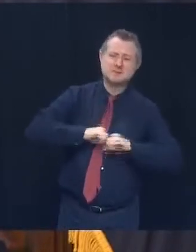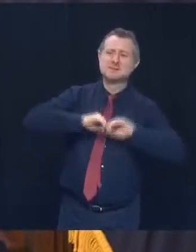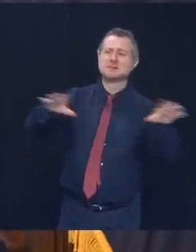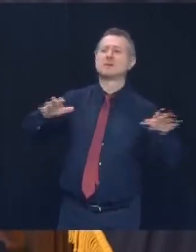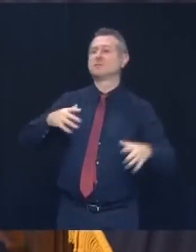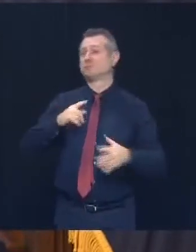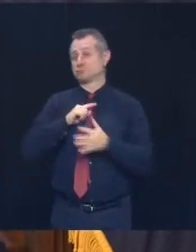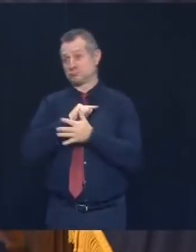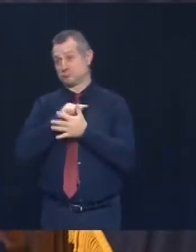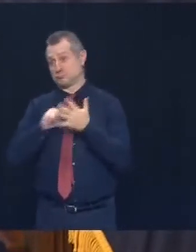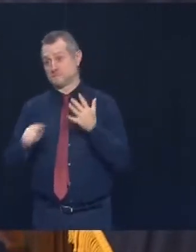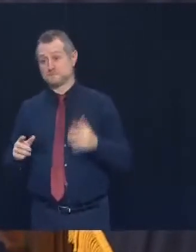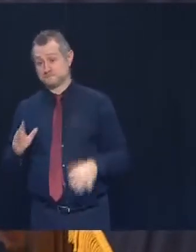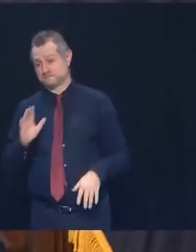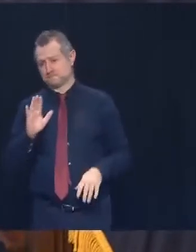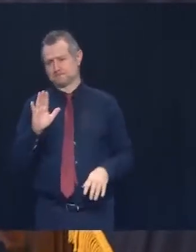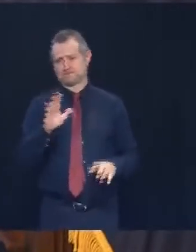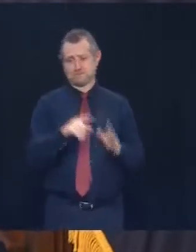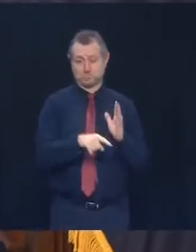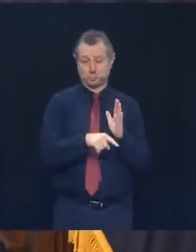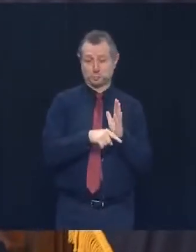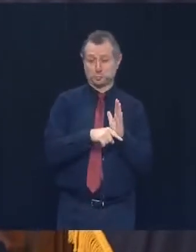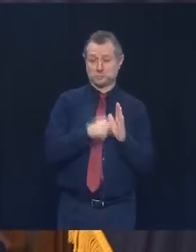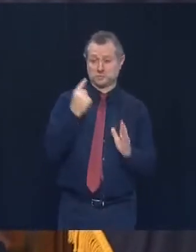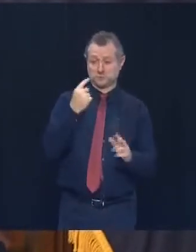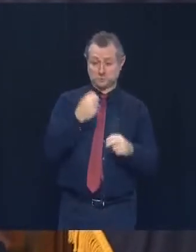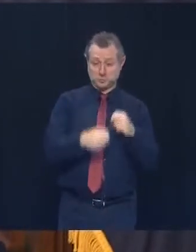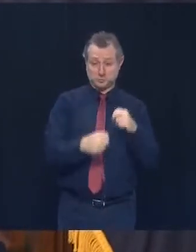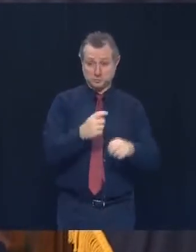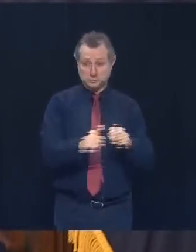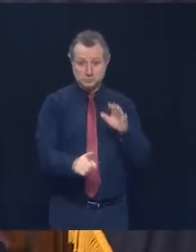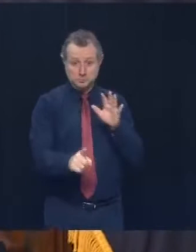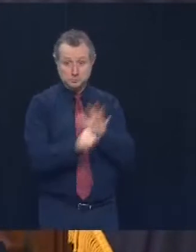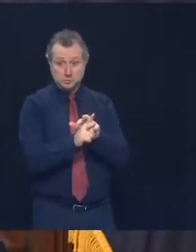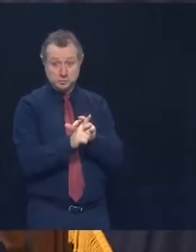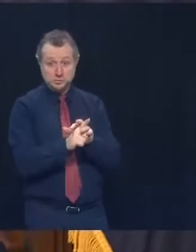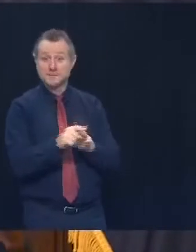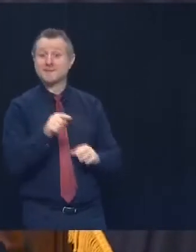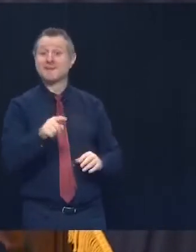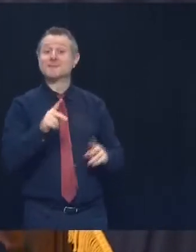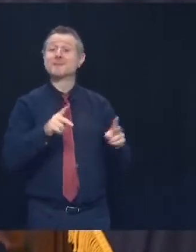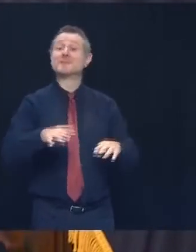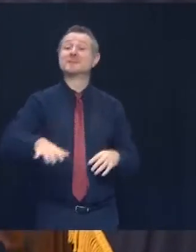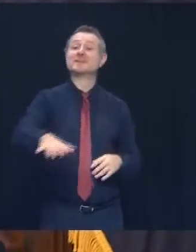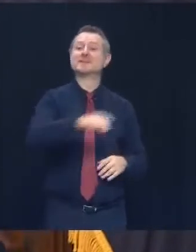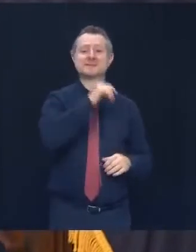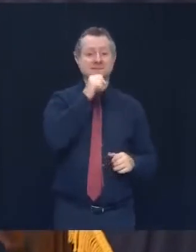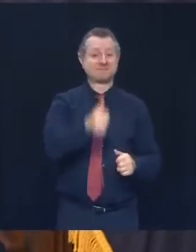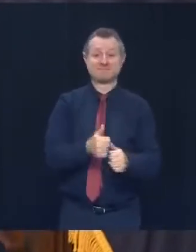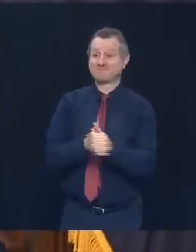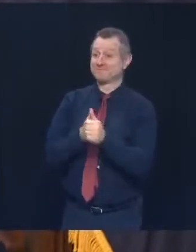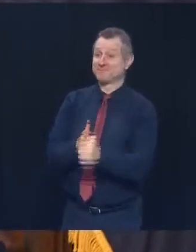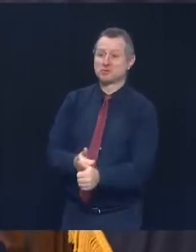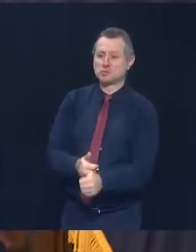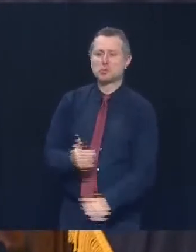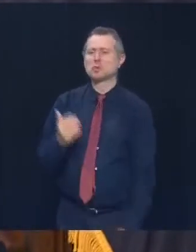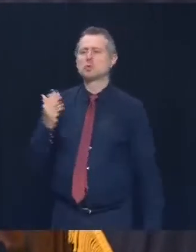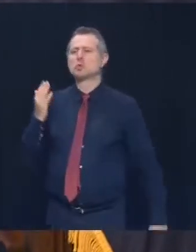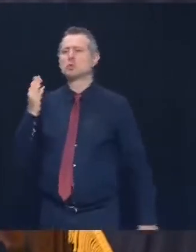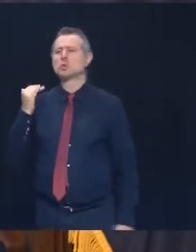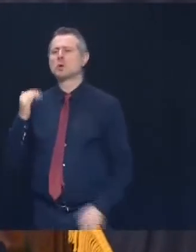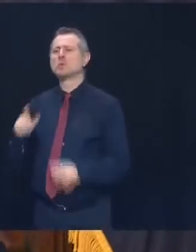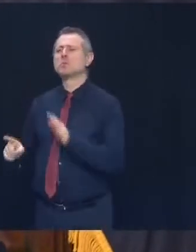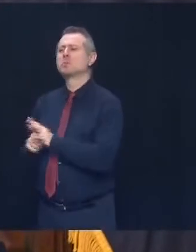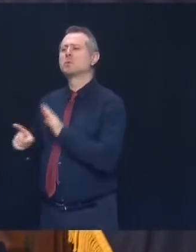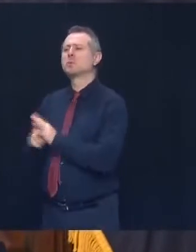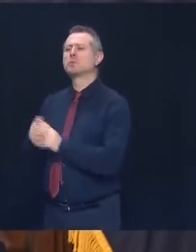once we have a problem, because people did not comply, right? Why do we have a problem? Why do we have a